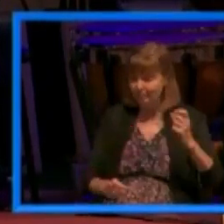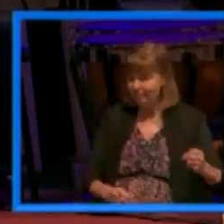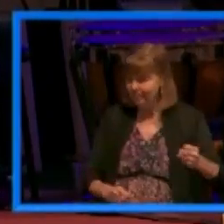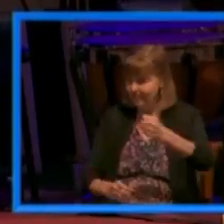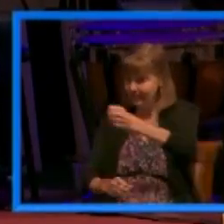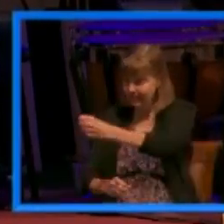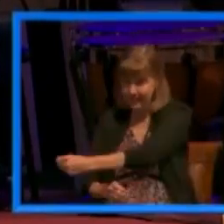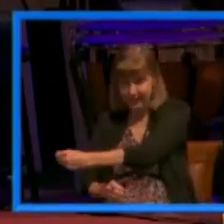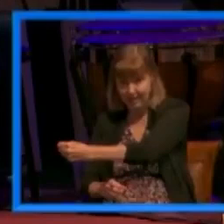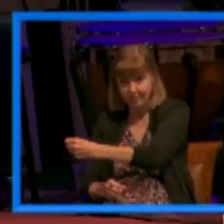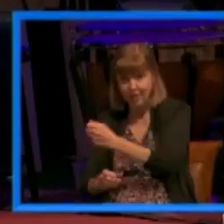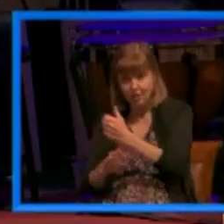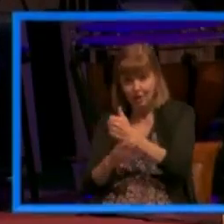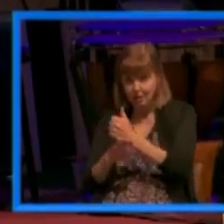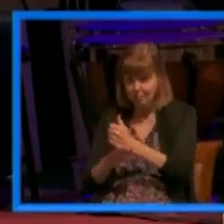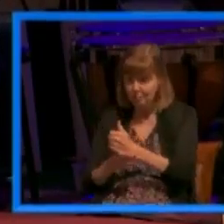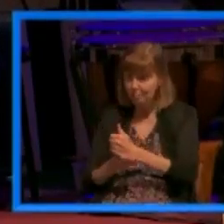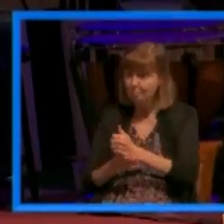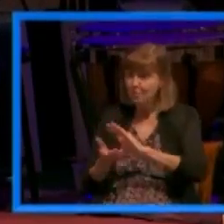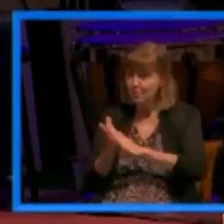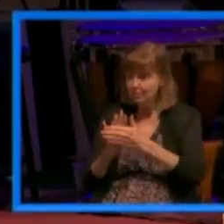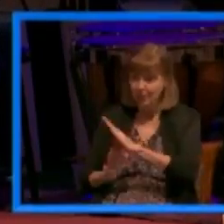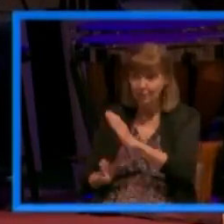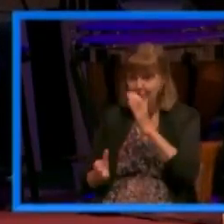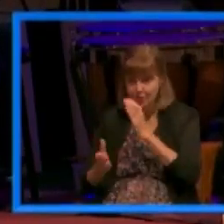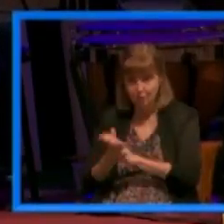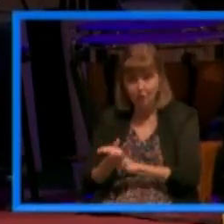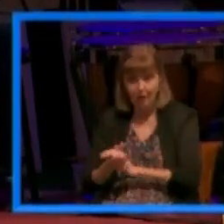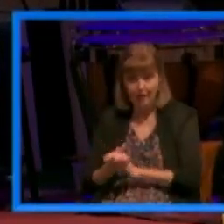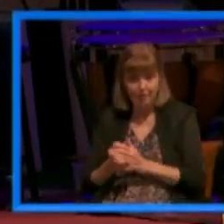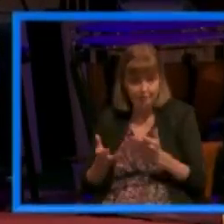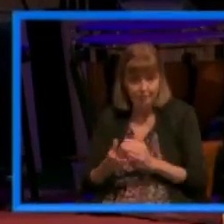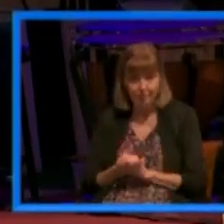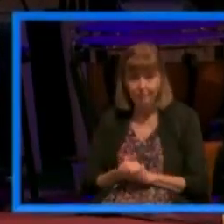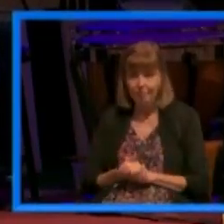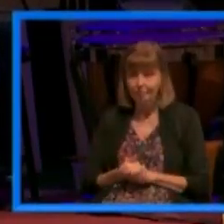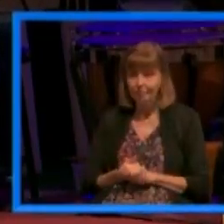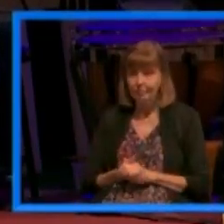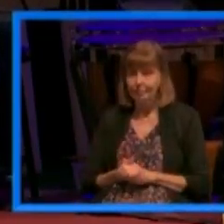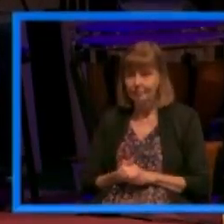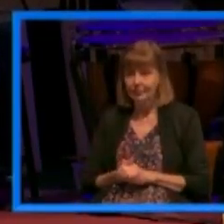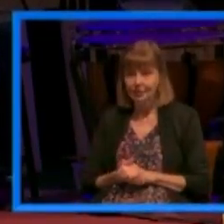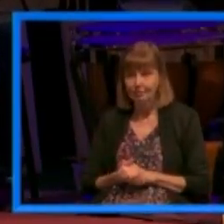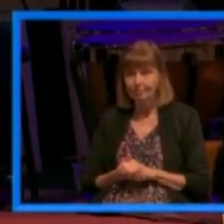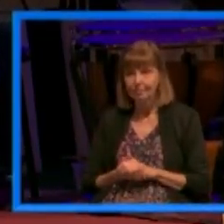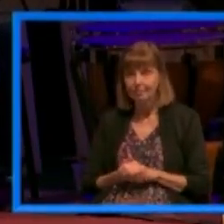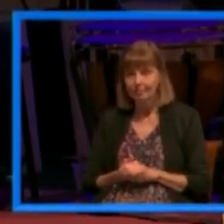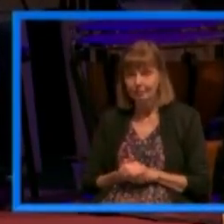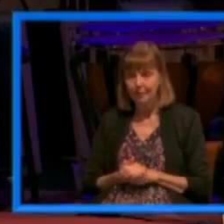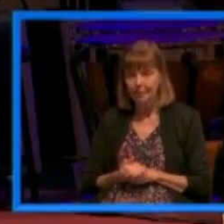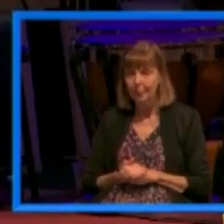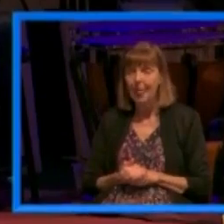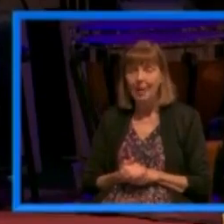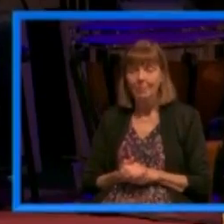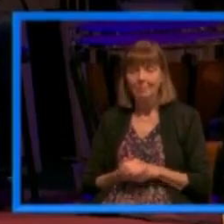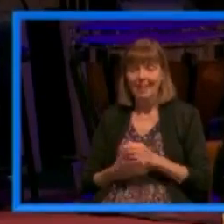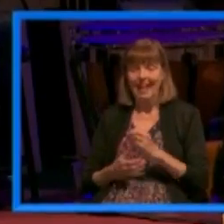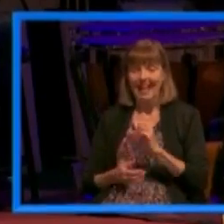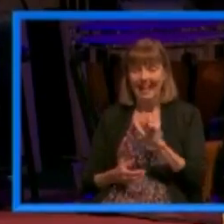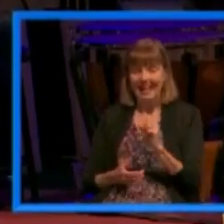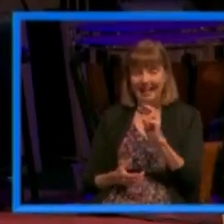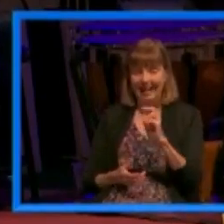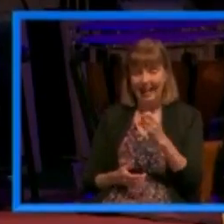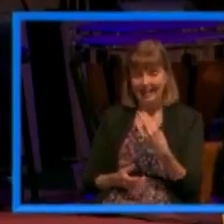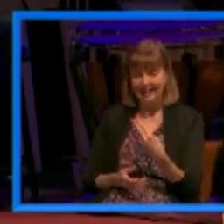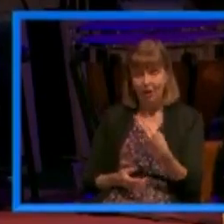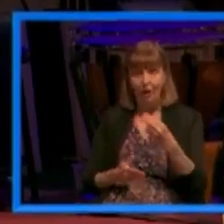over and over, but now she's determined that God is responsible for the situations he's in. She literally has the gall and